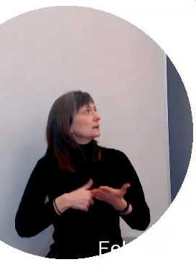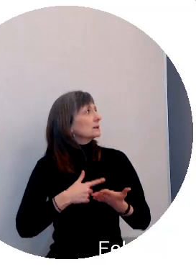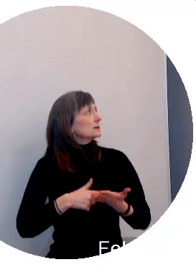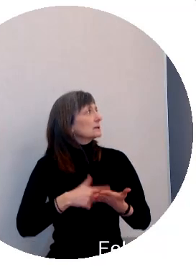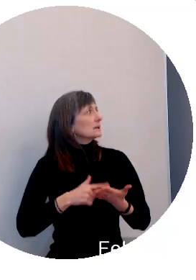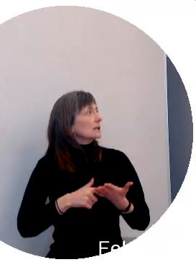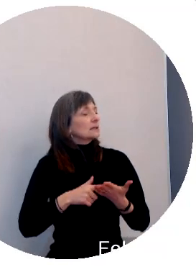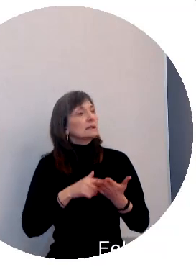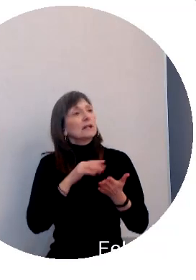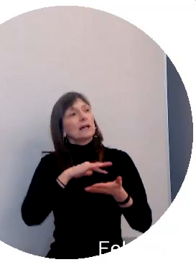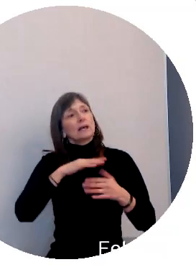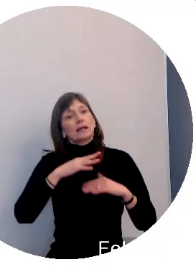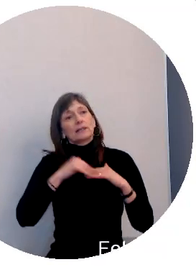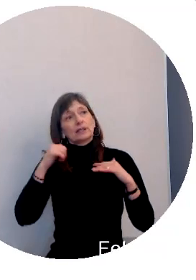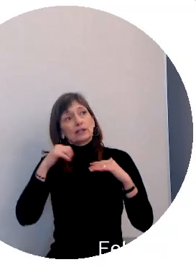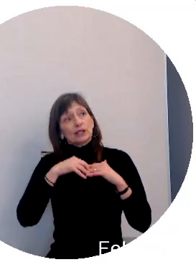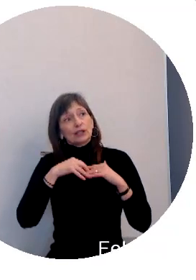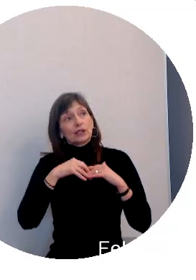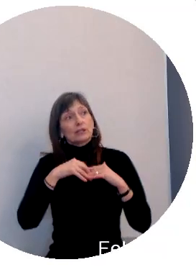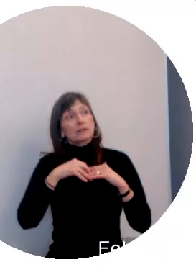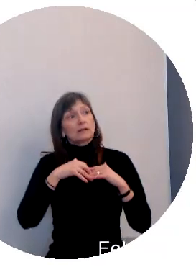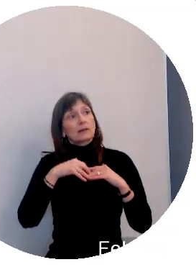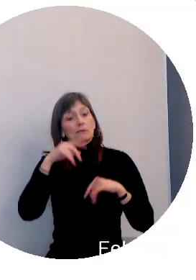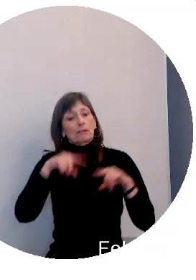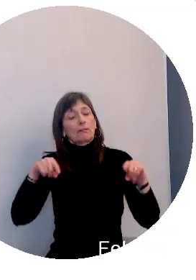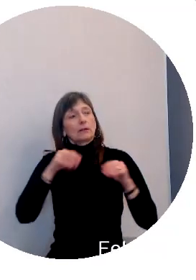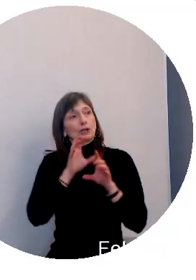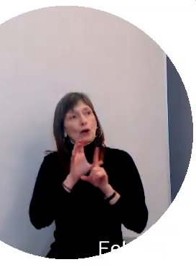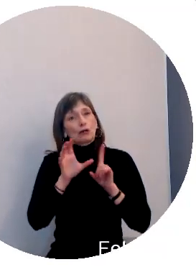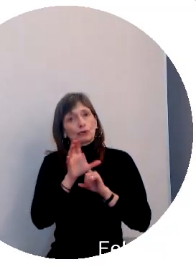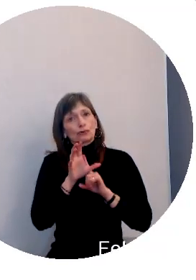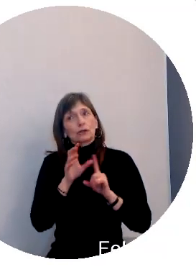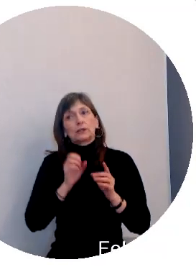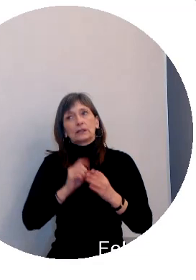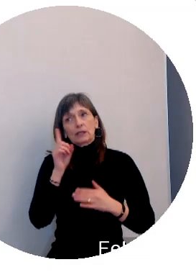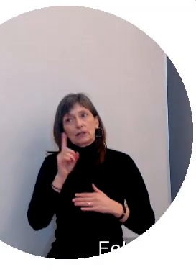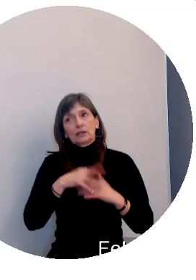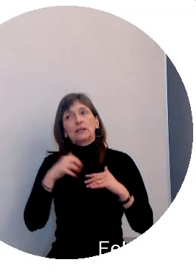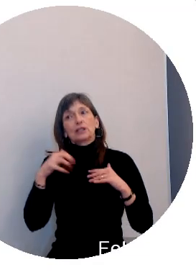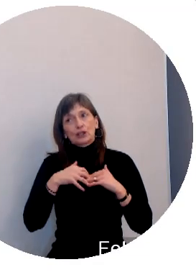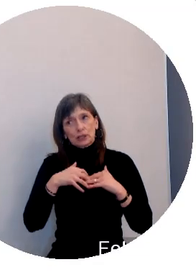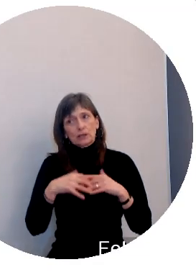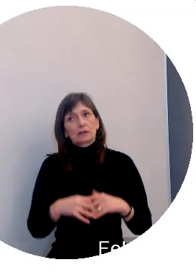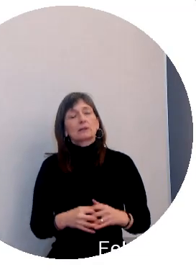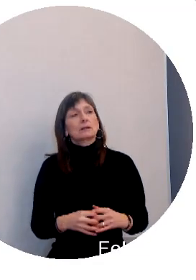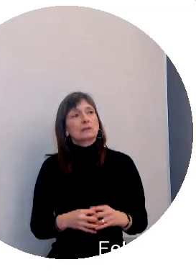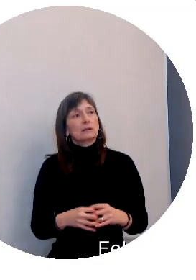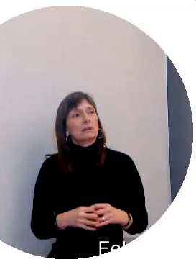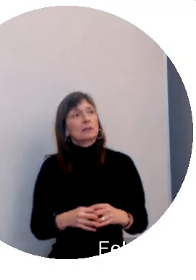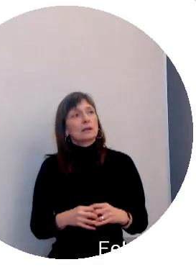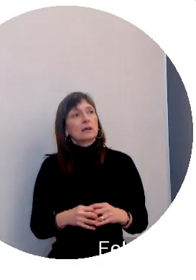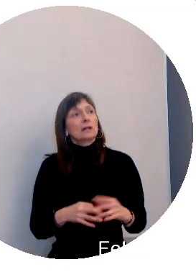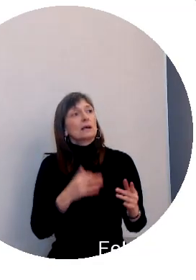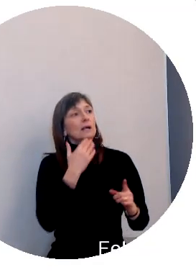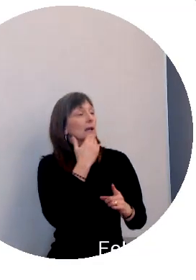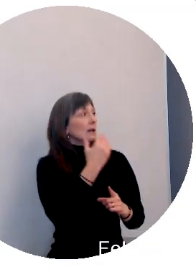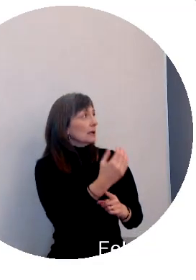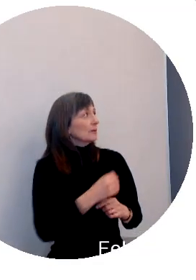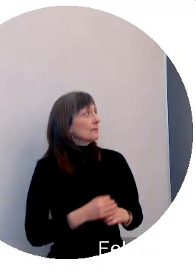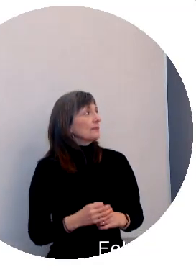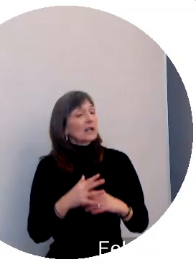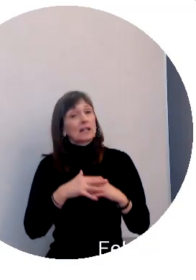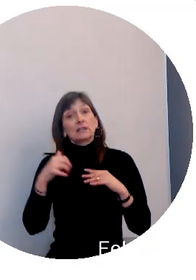Indigenous education and multicultural education. Ms. Lake is the Assistant Director for Student Services. Thank you, Mr.